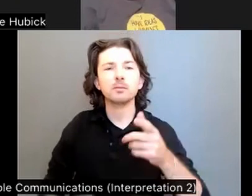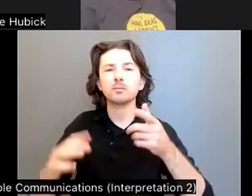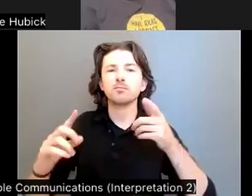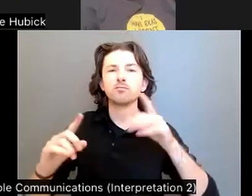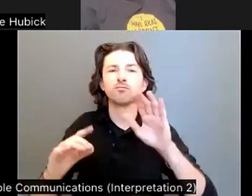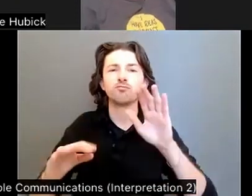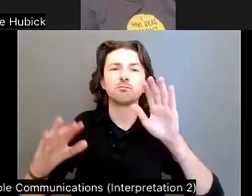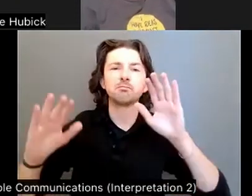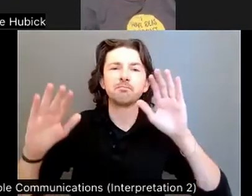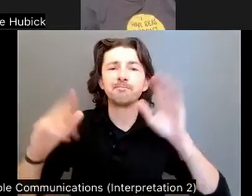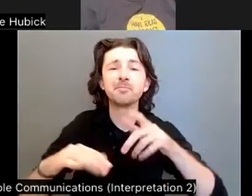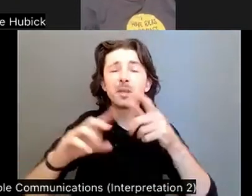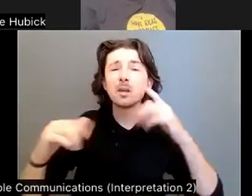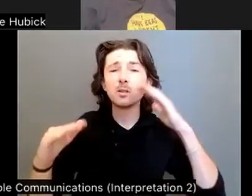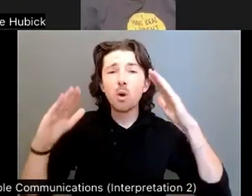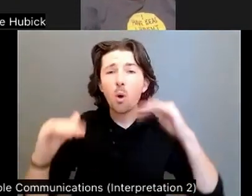Awesome.